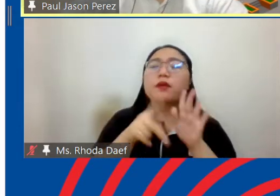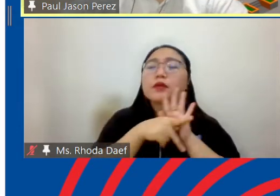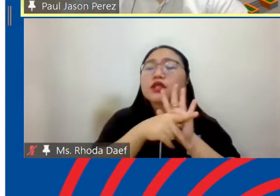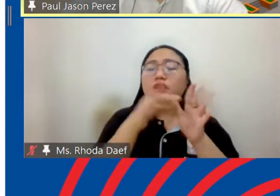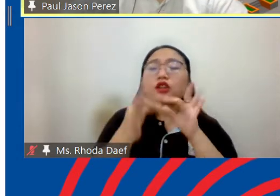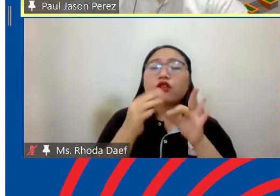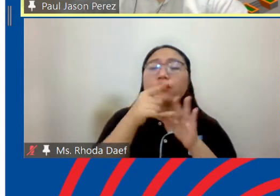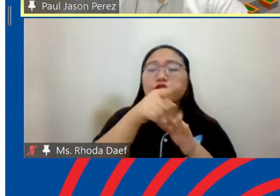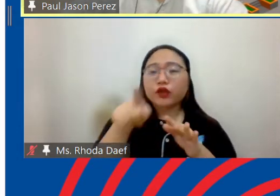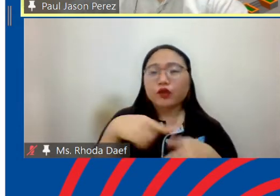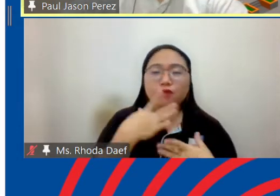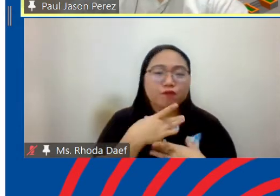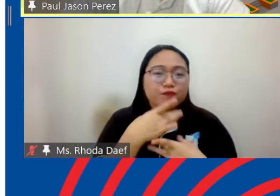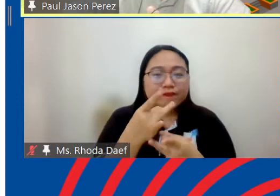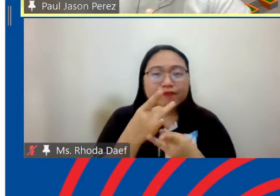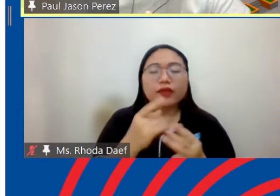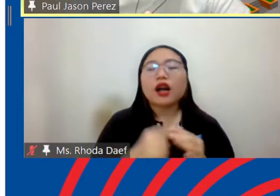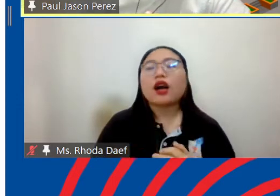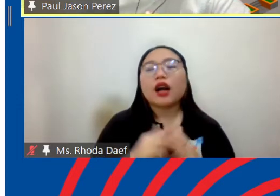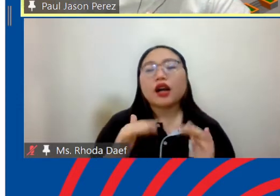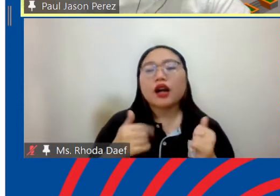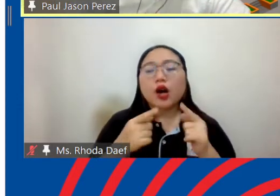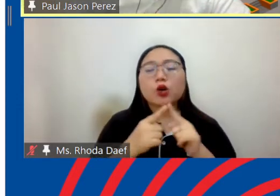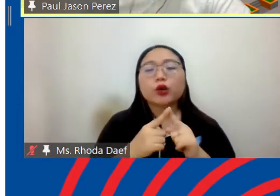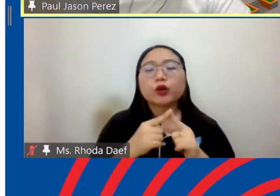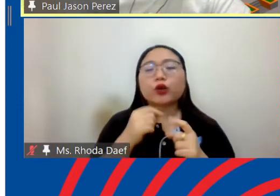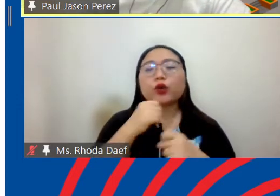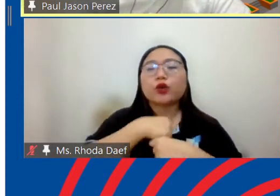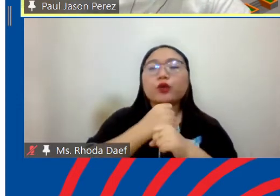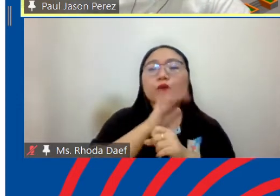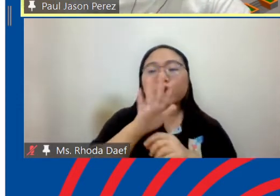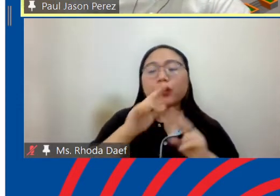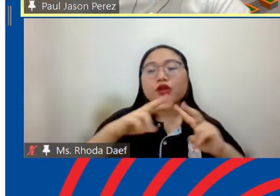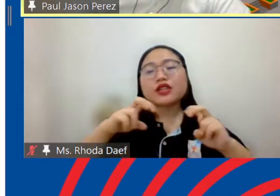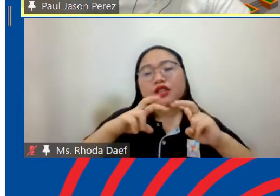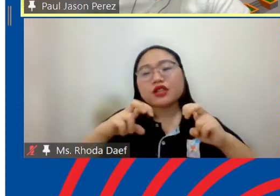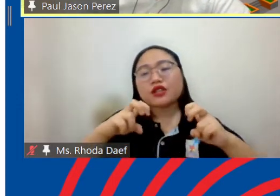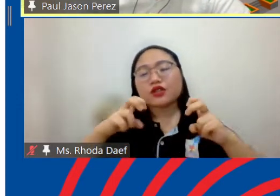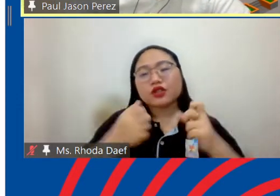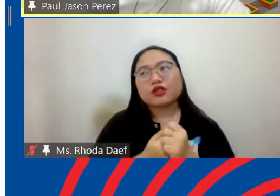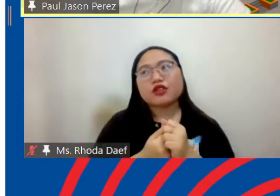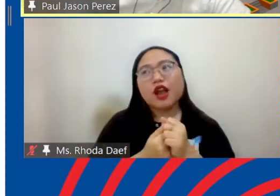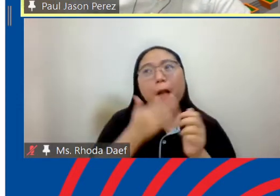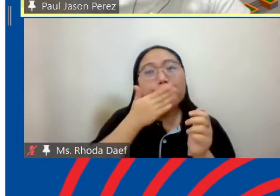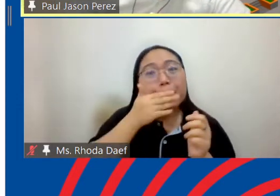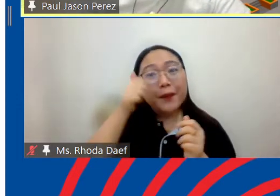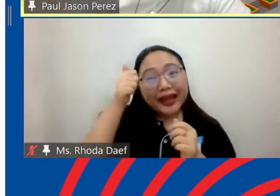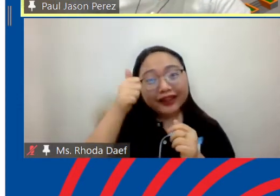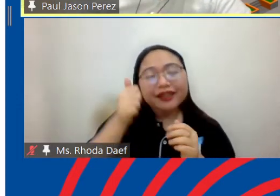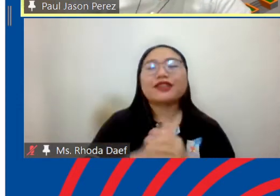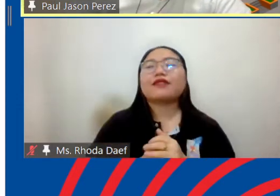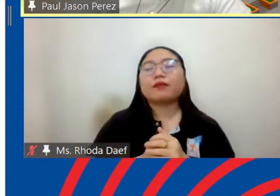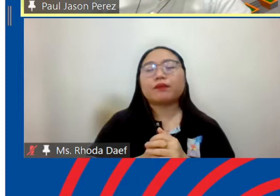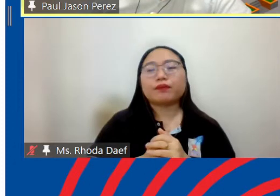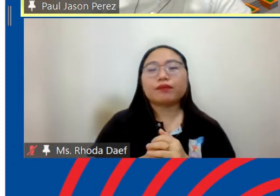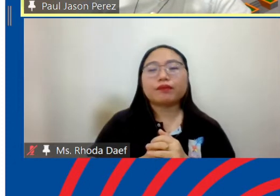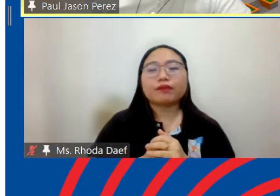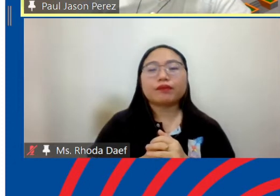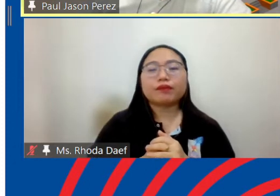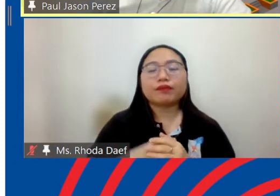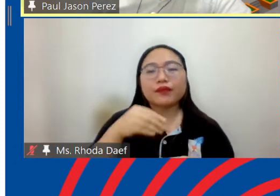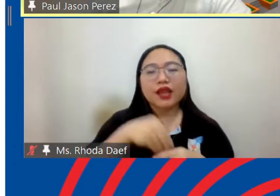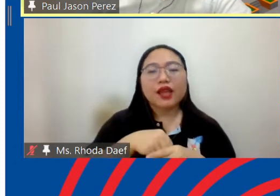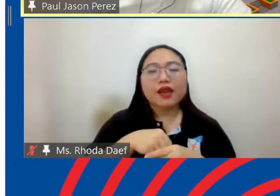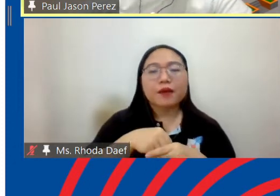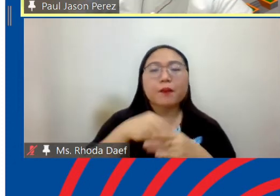interested how you can make your research more efficient in terms of managing your